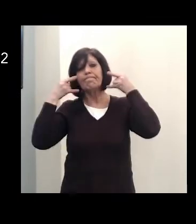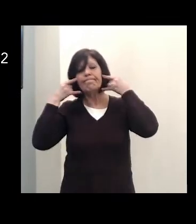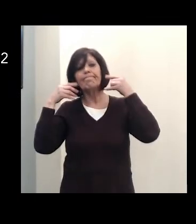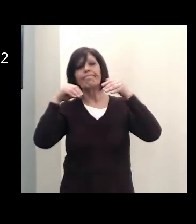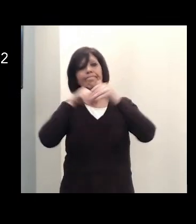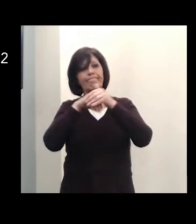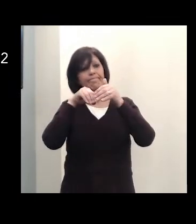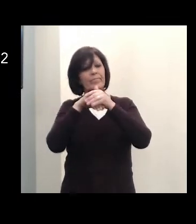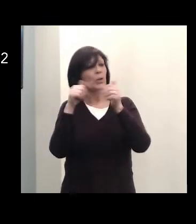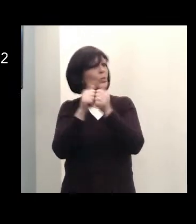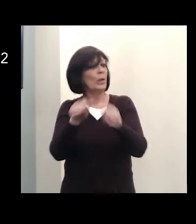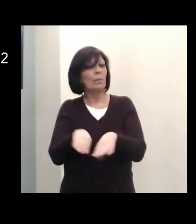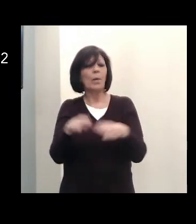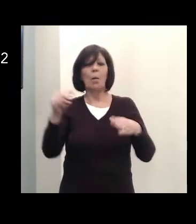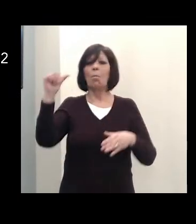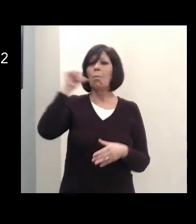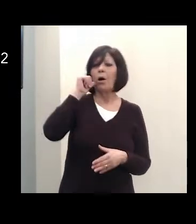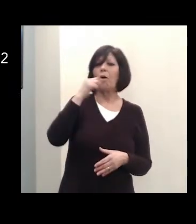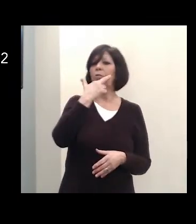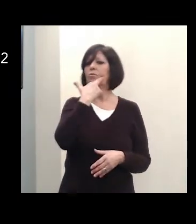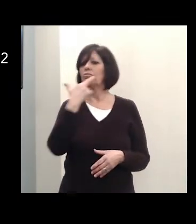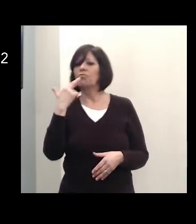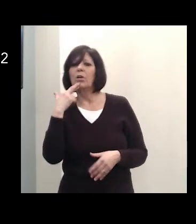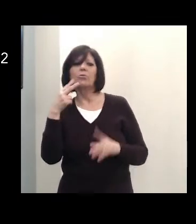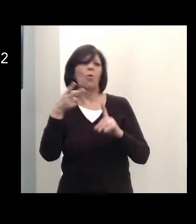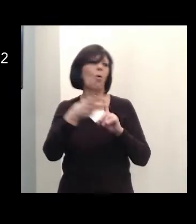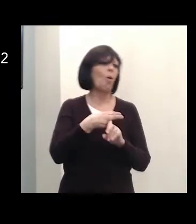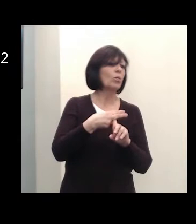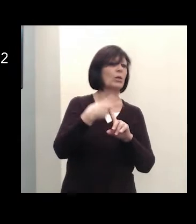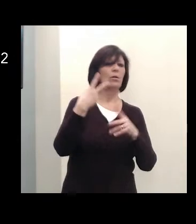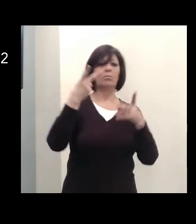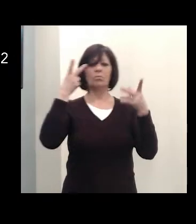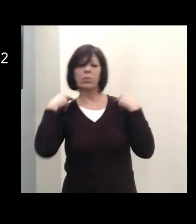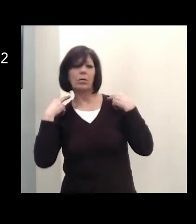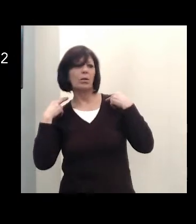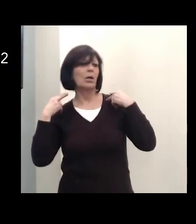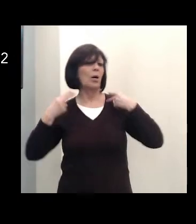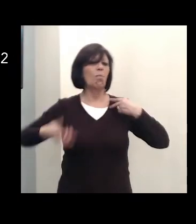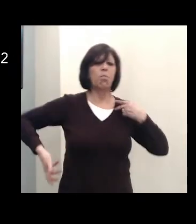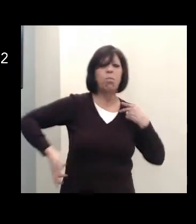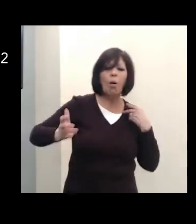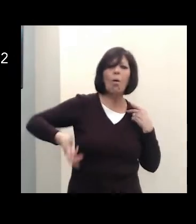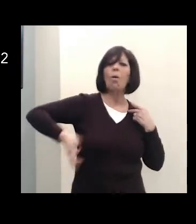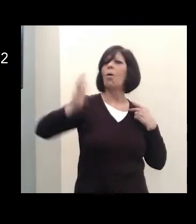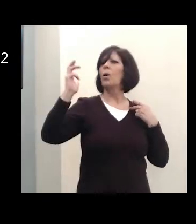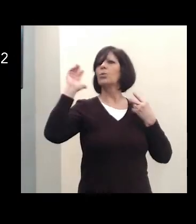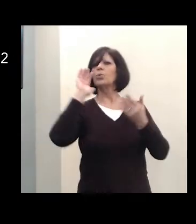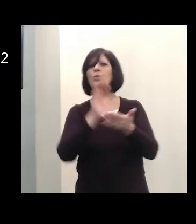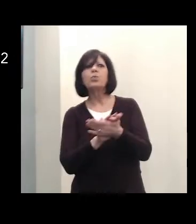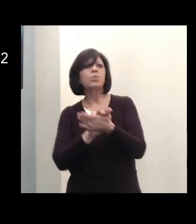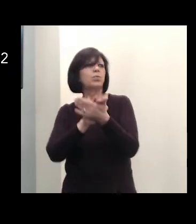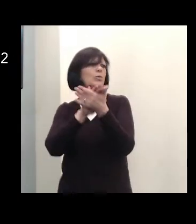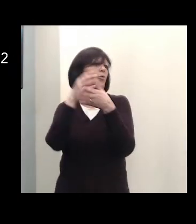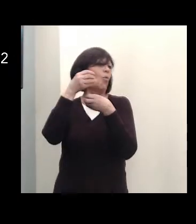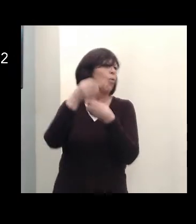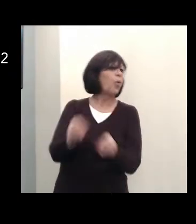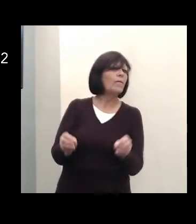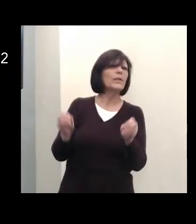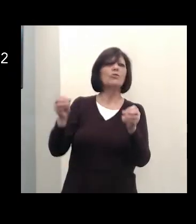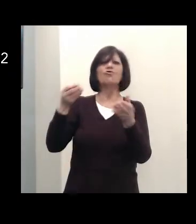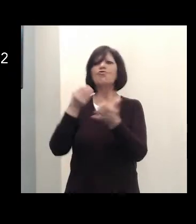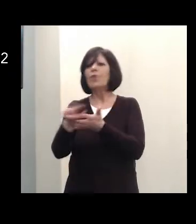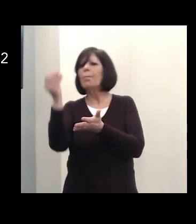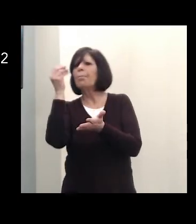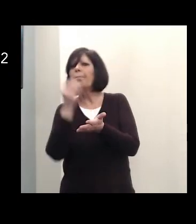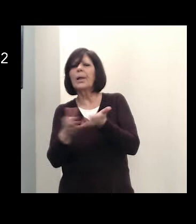in bars, restaurants, hotels, barbershops, beauty parlors, bowling alleys, schools, office complexes, shopping centers,